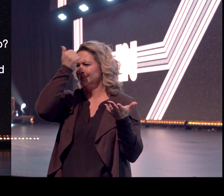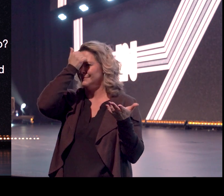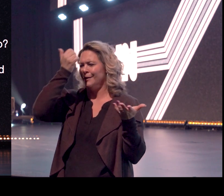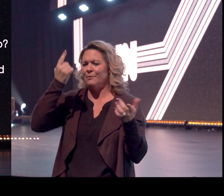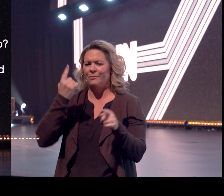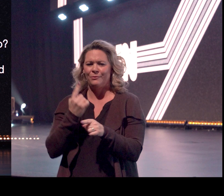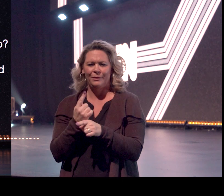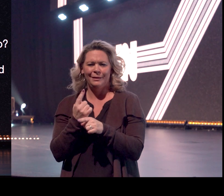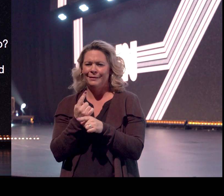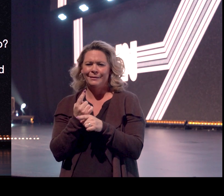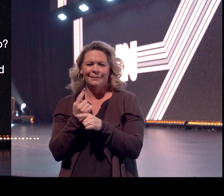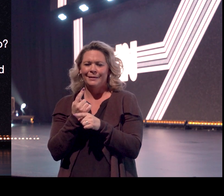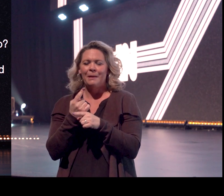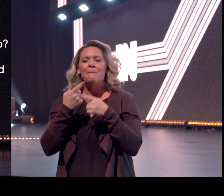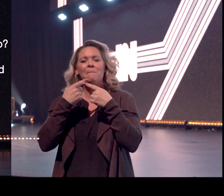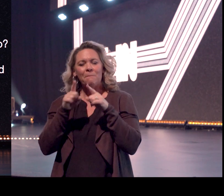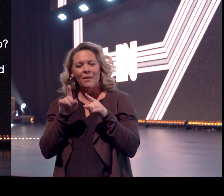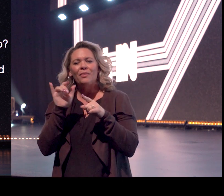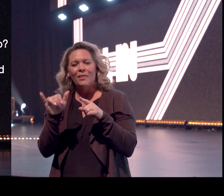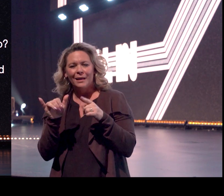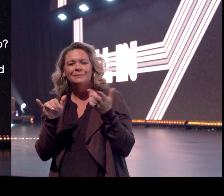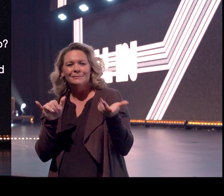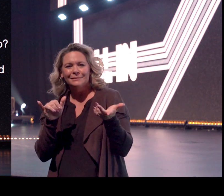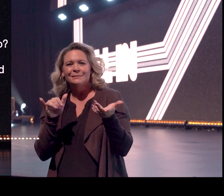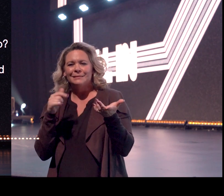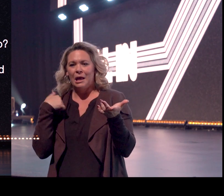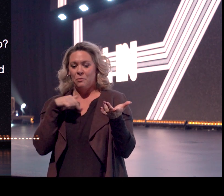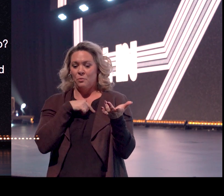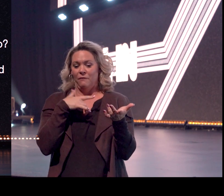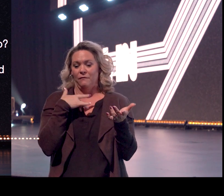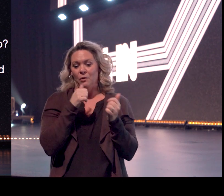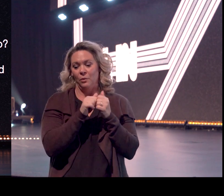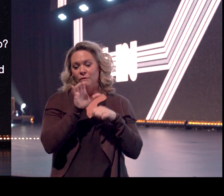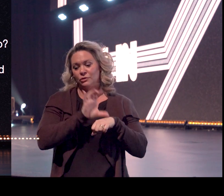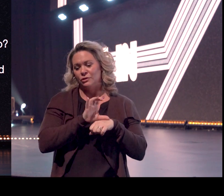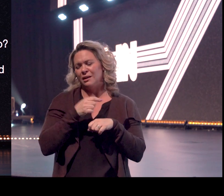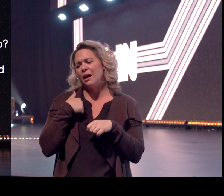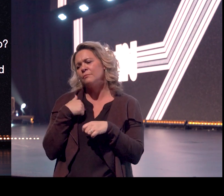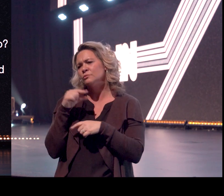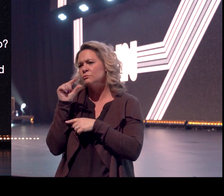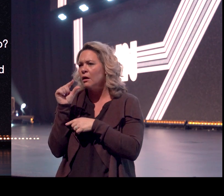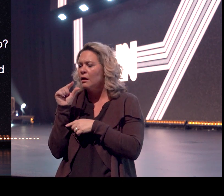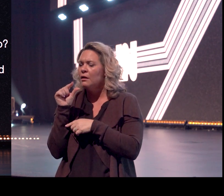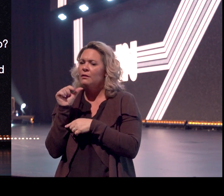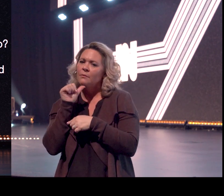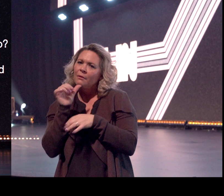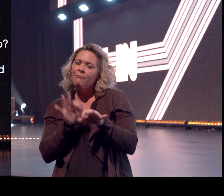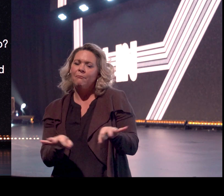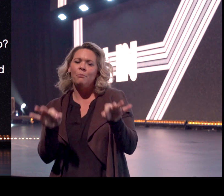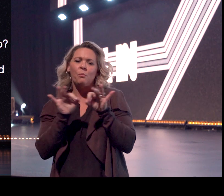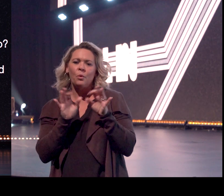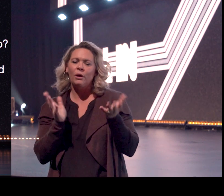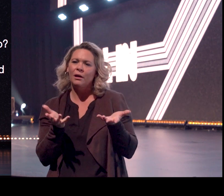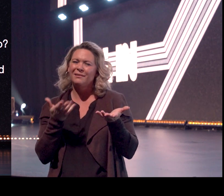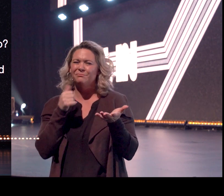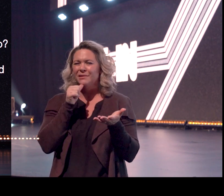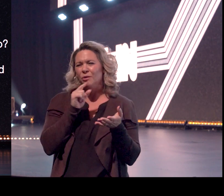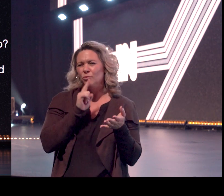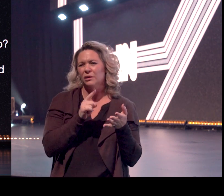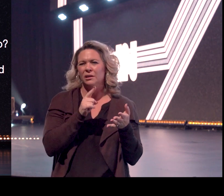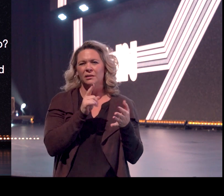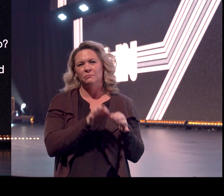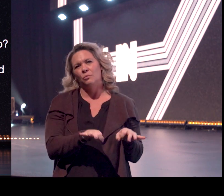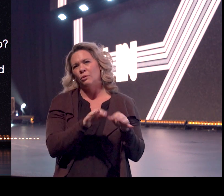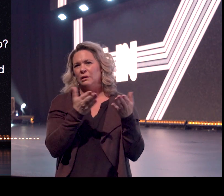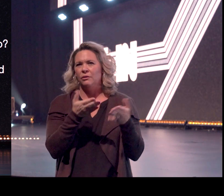We'd say, well, that's dumb. And yet that's exactly what some of us do with the church. We say, well, I'm just a little small, like I'm insignificant. I